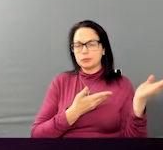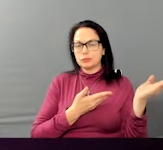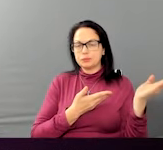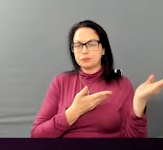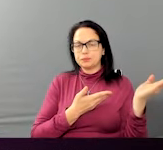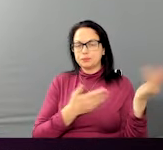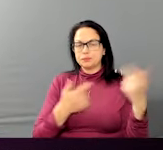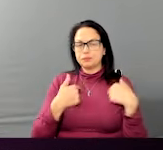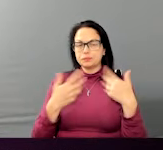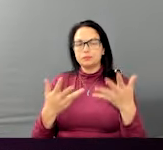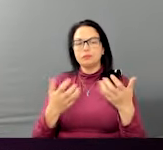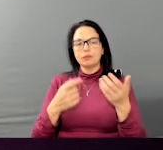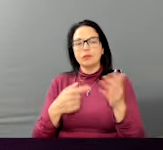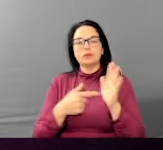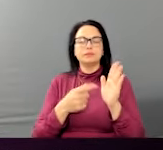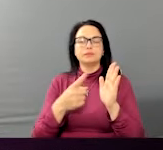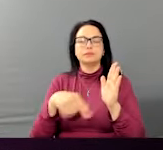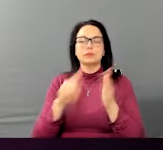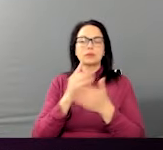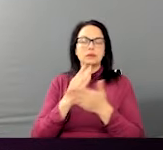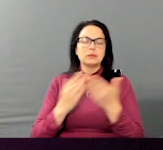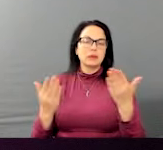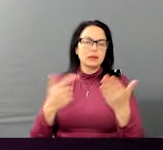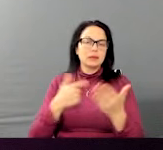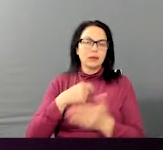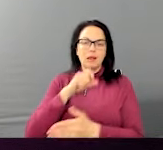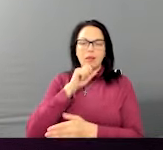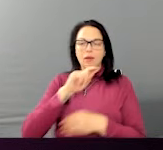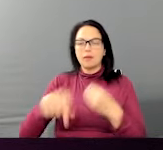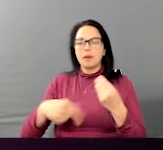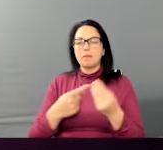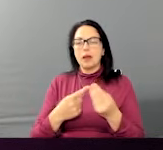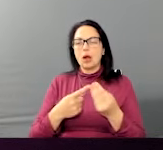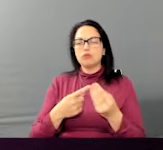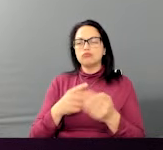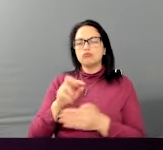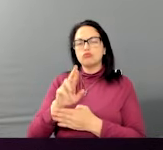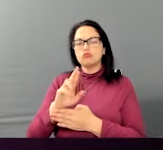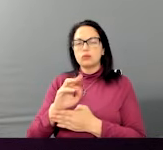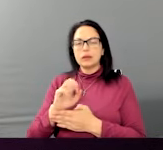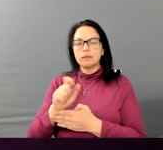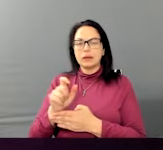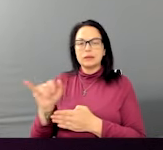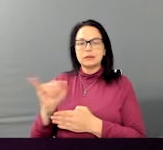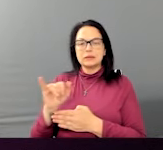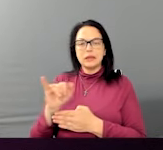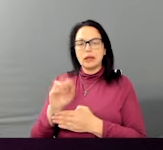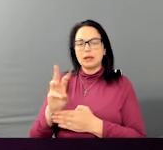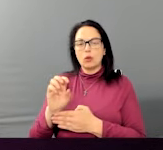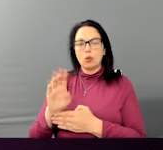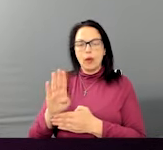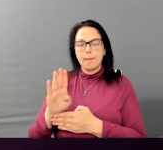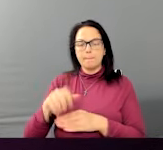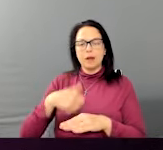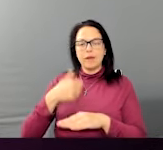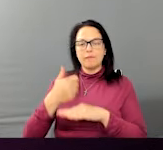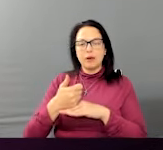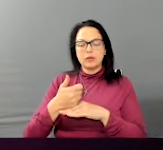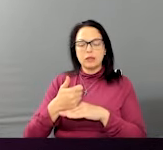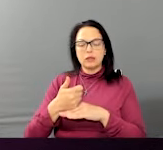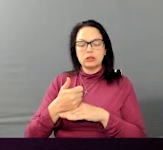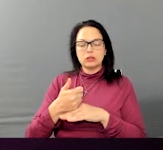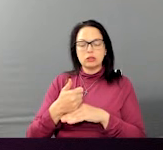show you a couple of the things that I really love about Remix as far as like building on a web foundation. So for one,